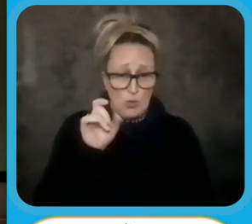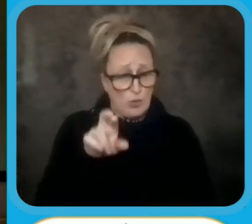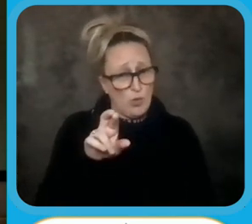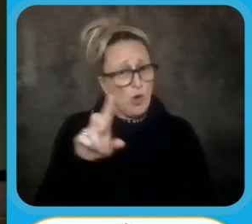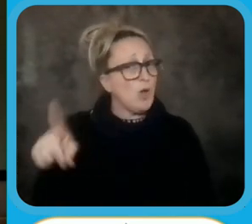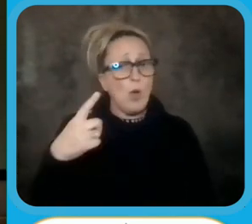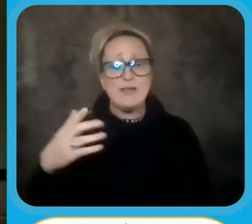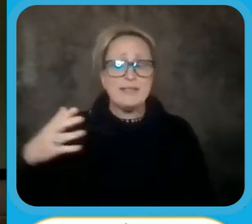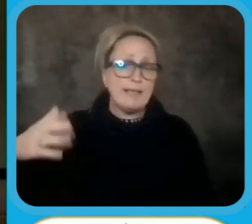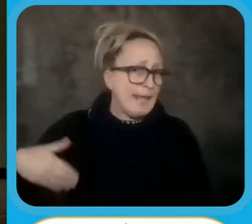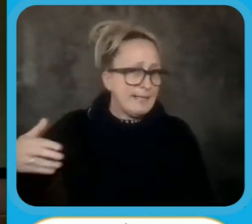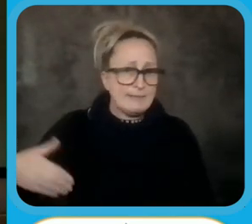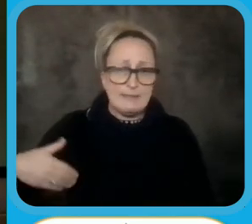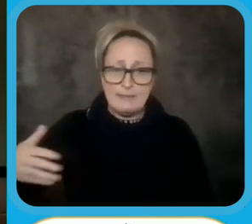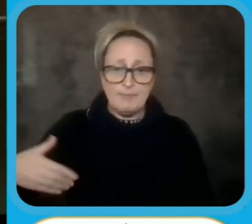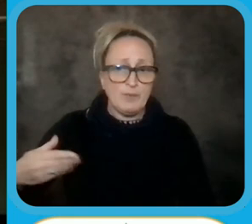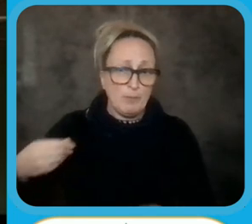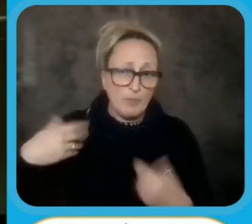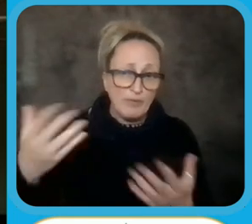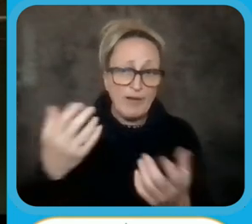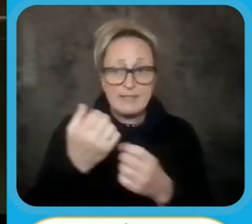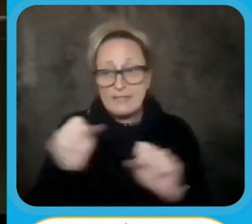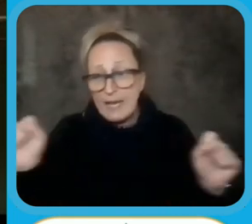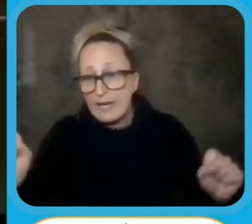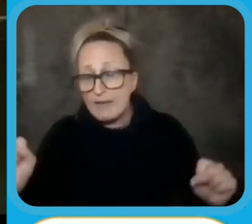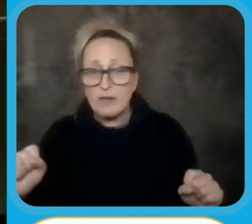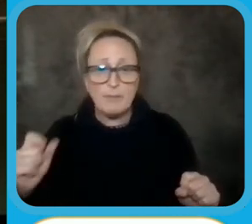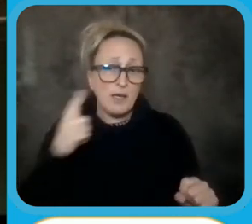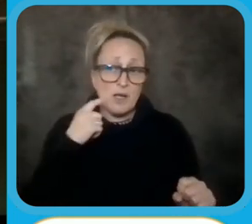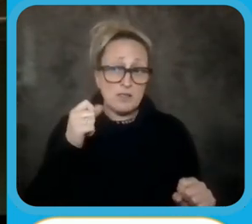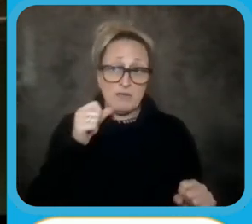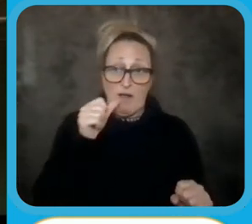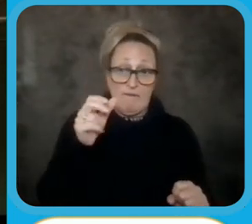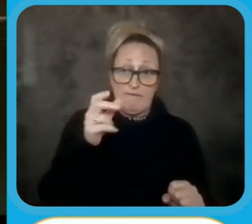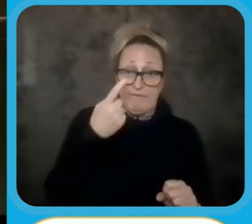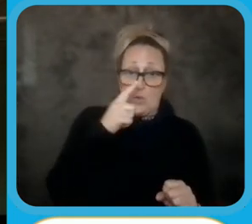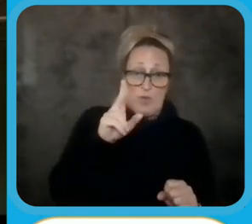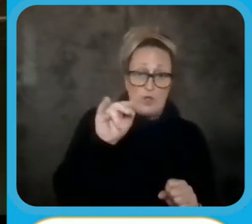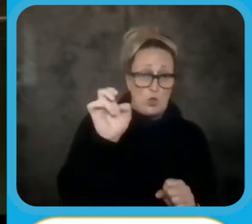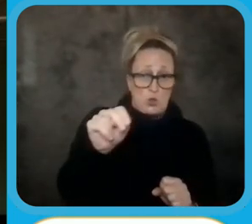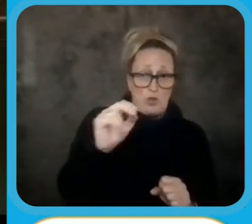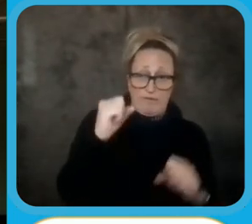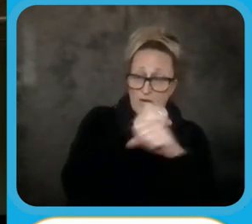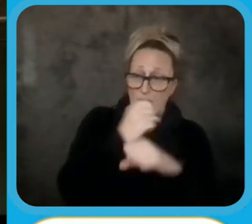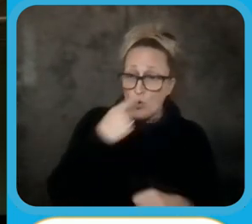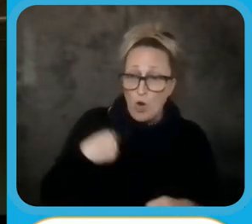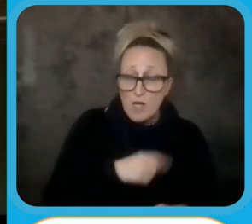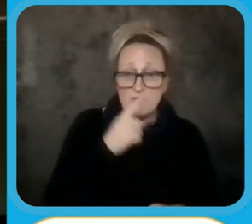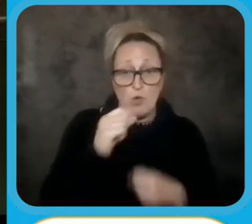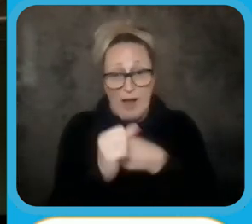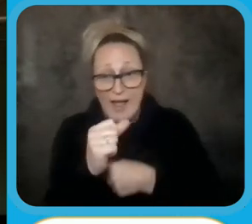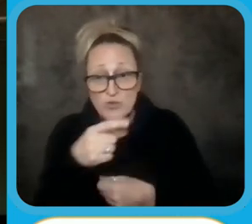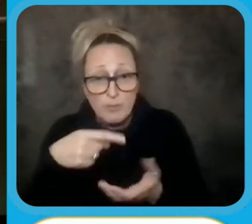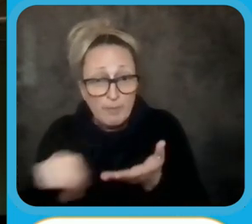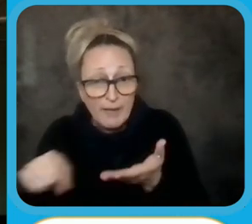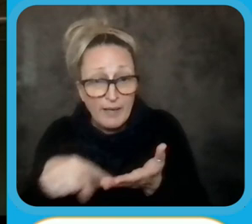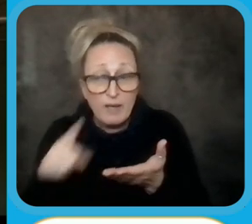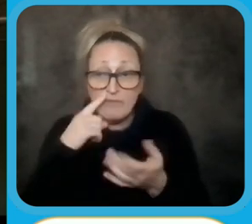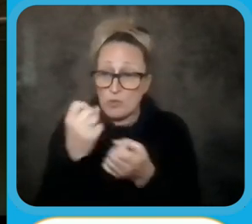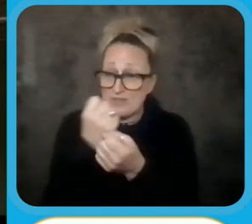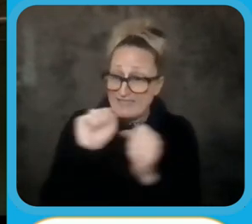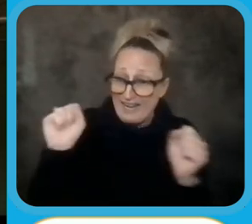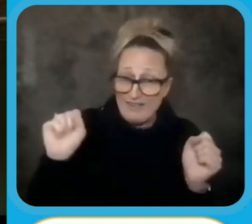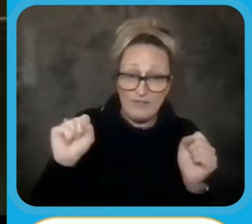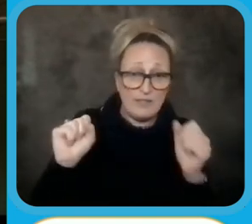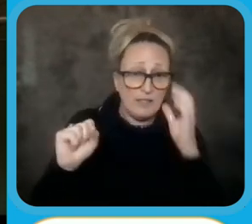in providing safety, because if it wasn't for the union fighting for us, for our hazard pay, for our safety